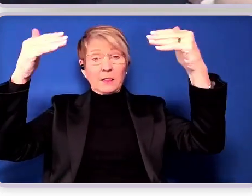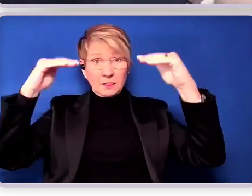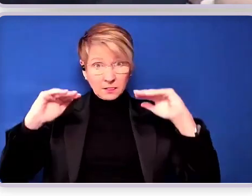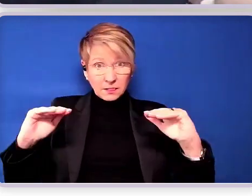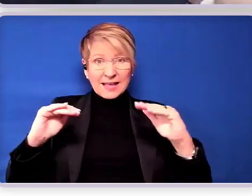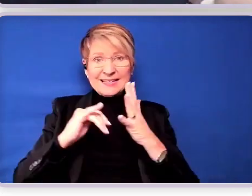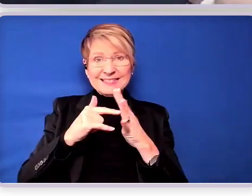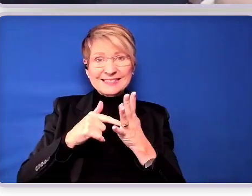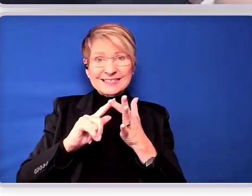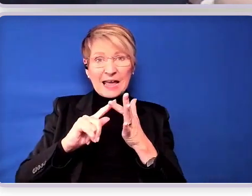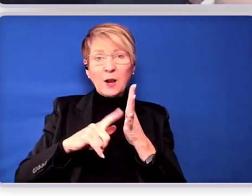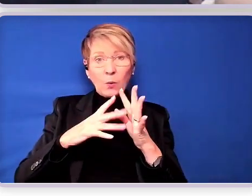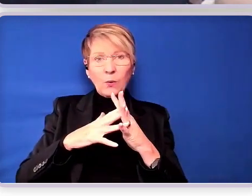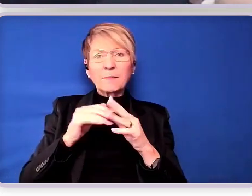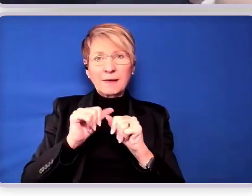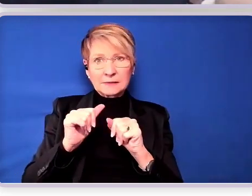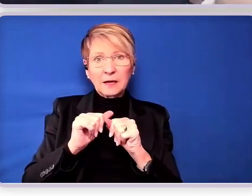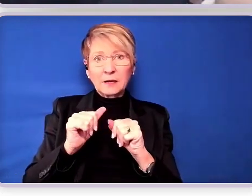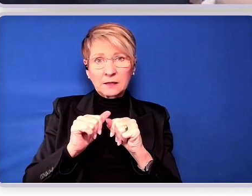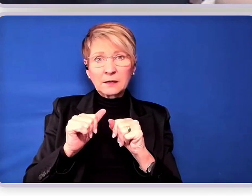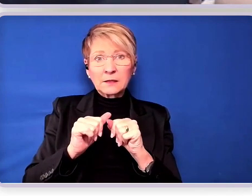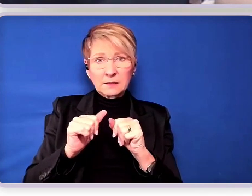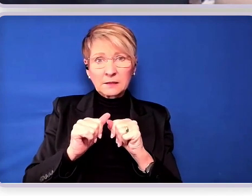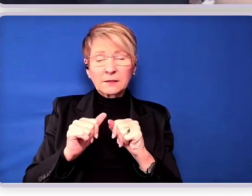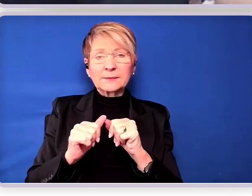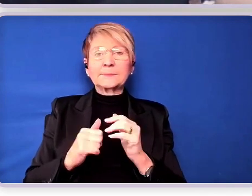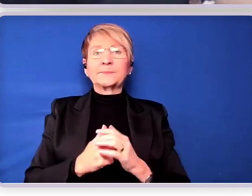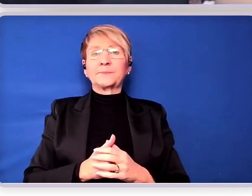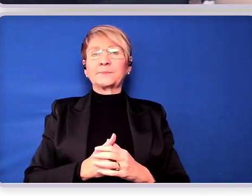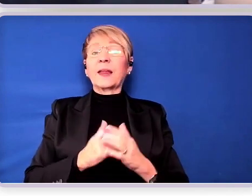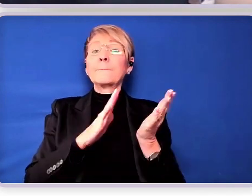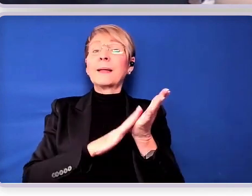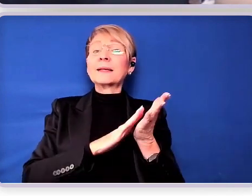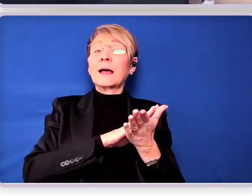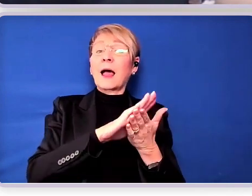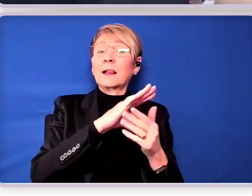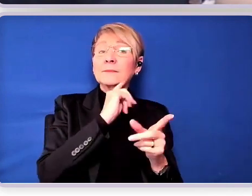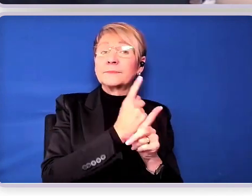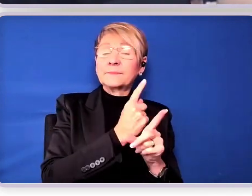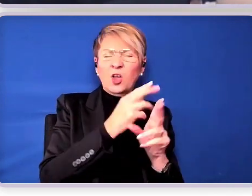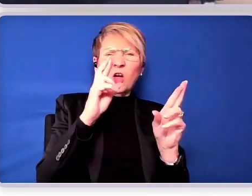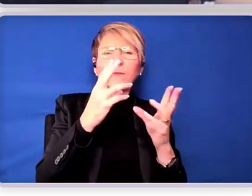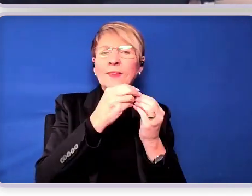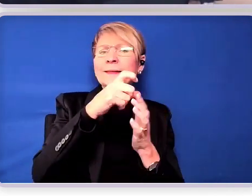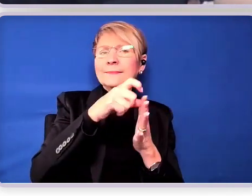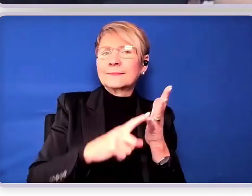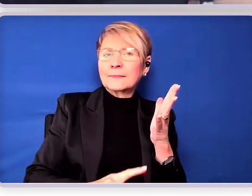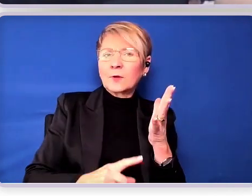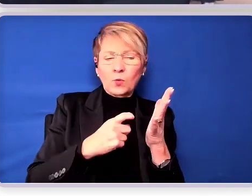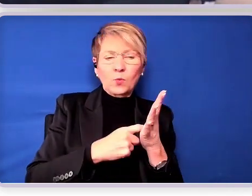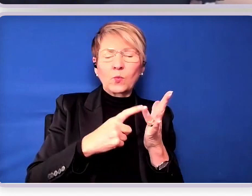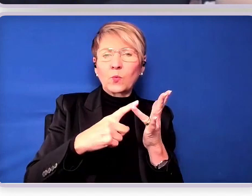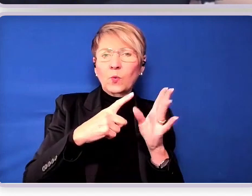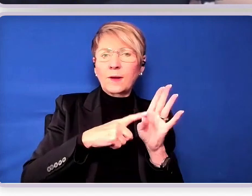Yeah, and hopefully with the Disability Royal Commission, they will hopefully recommend